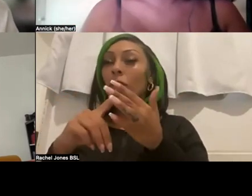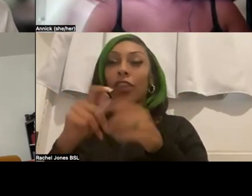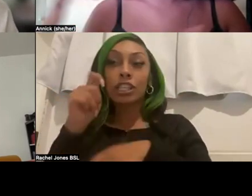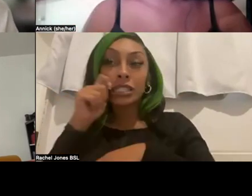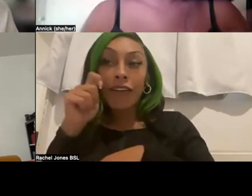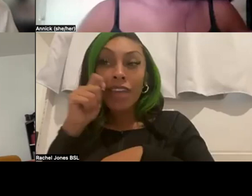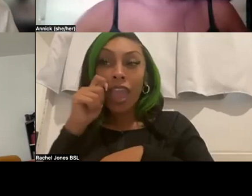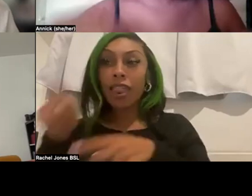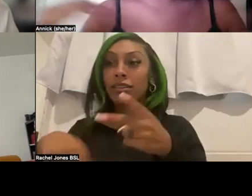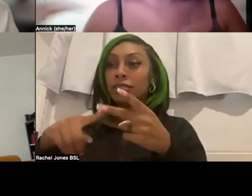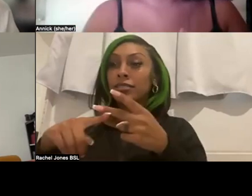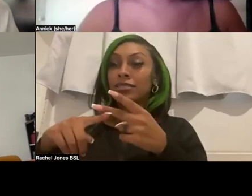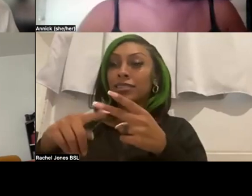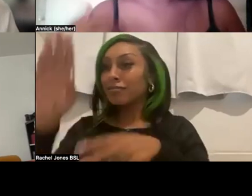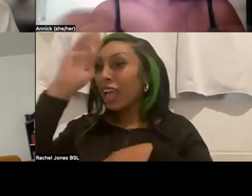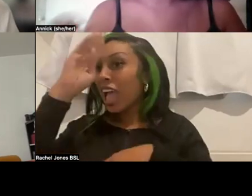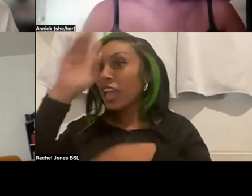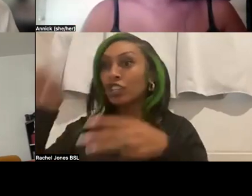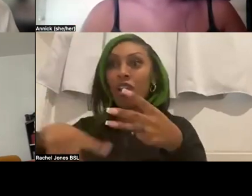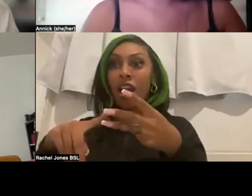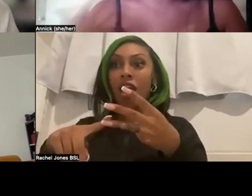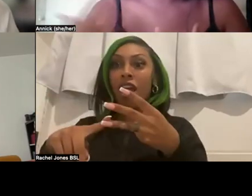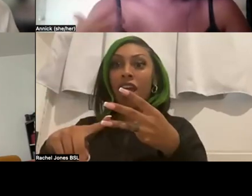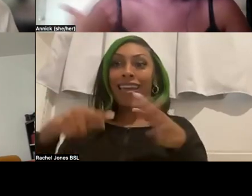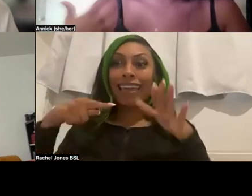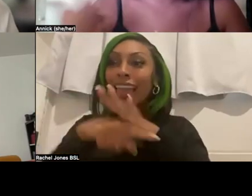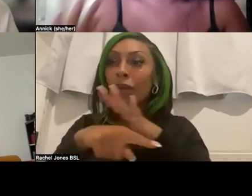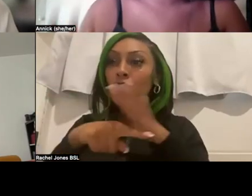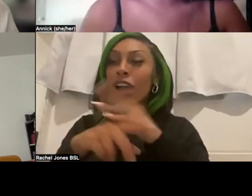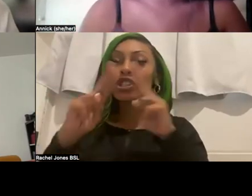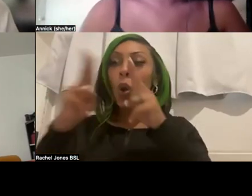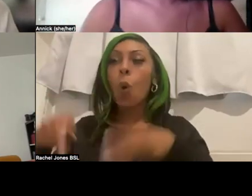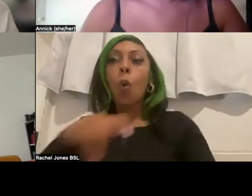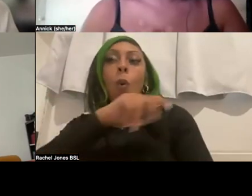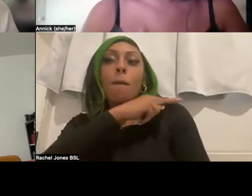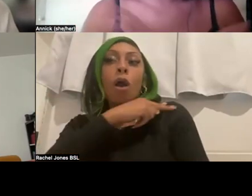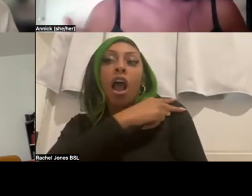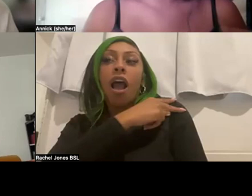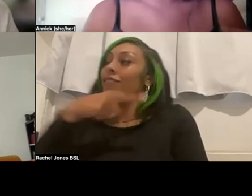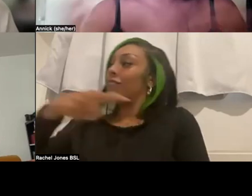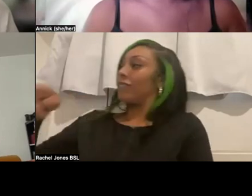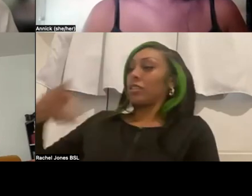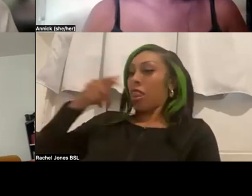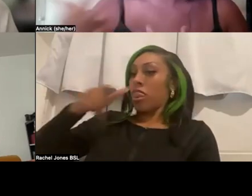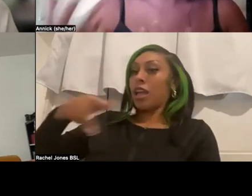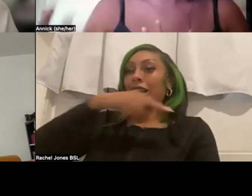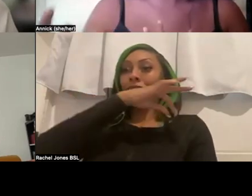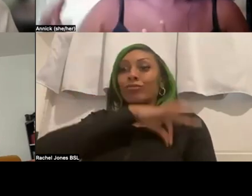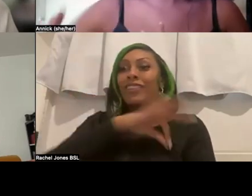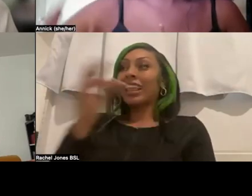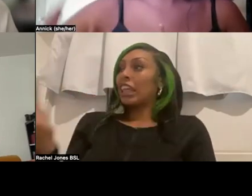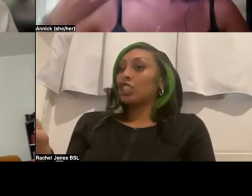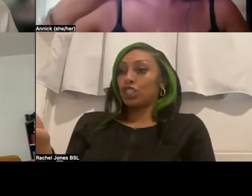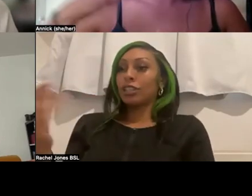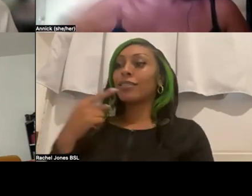know, everything that has to do with immigration, the Home Office, etc. So they come from a place of privilege where data is knowledge and that's it, because data is